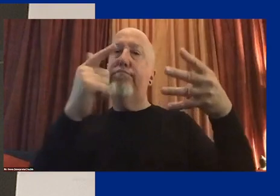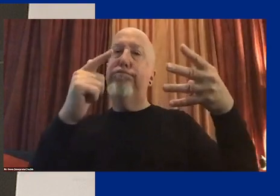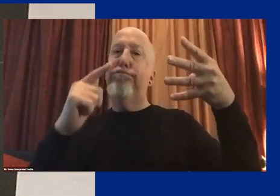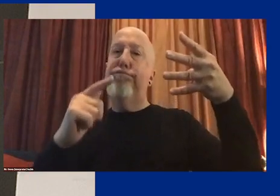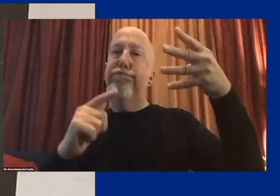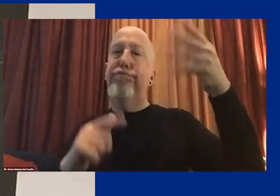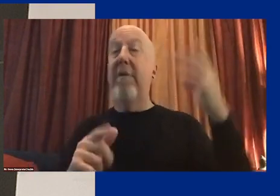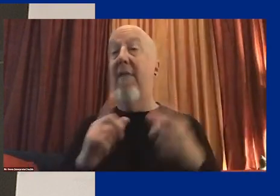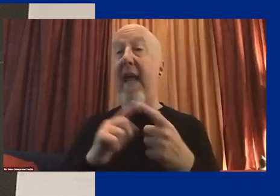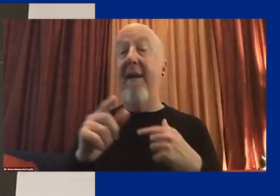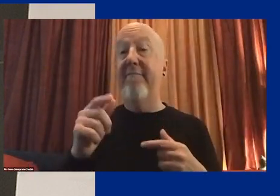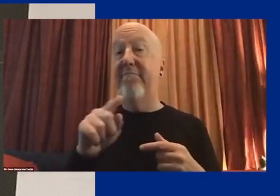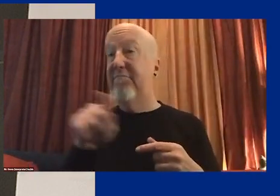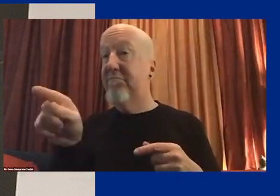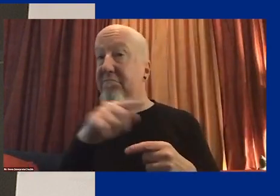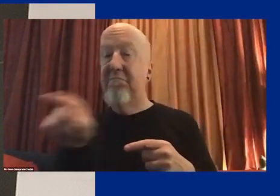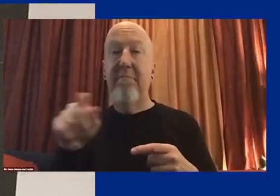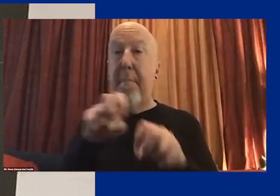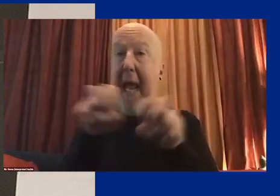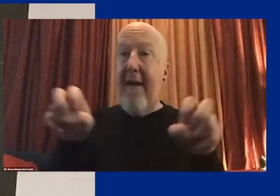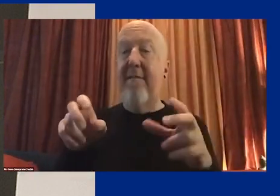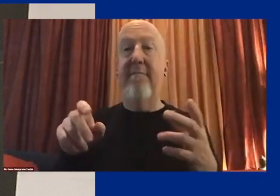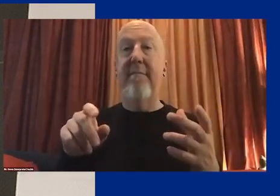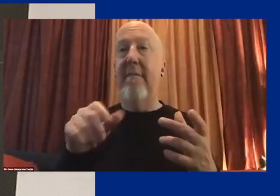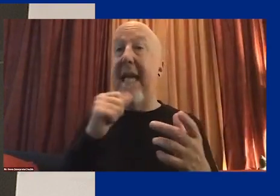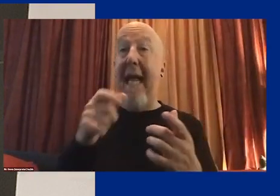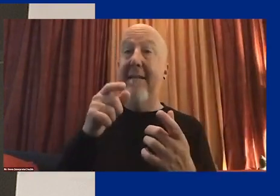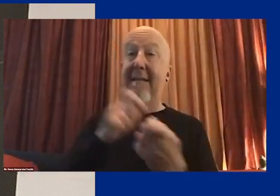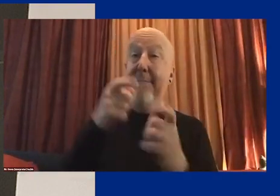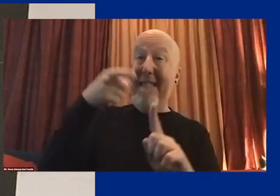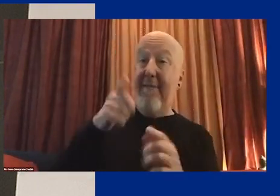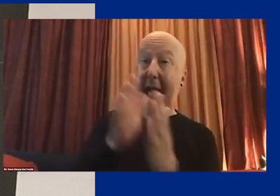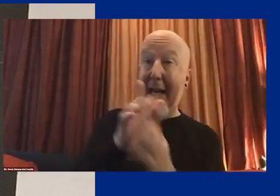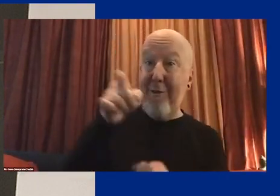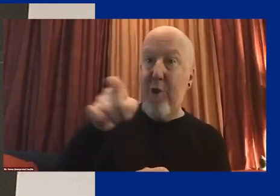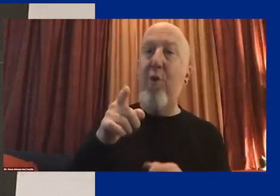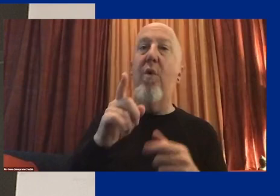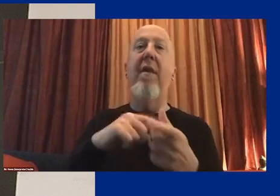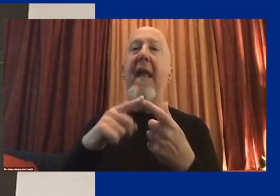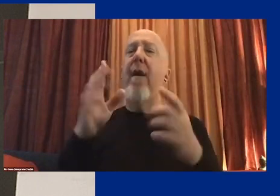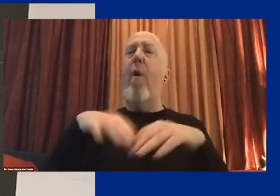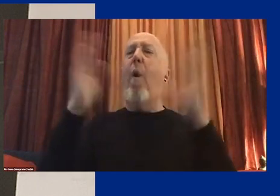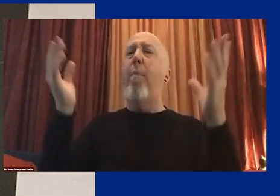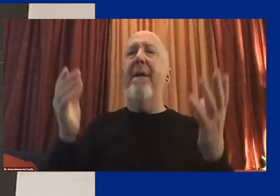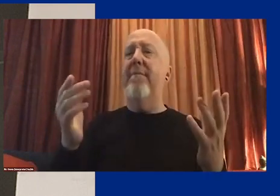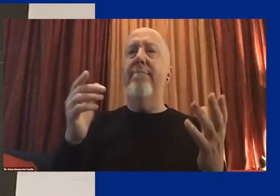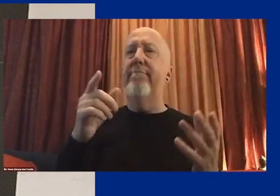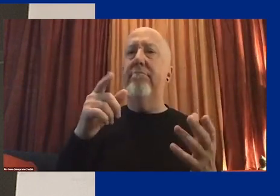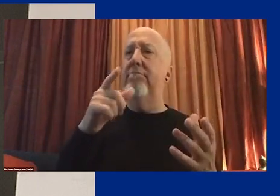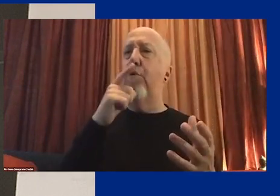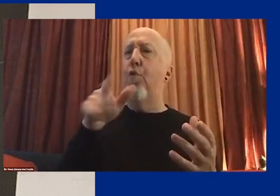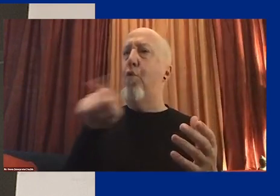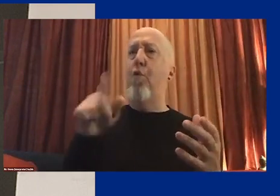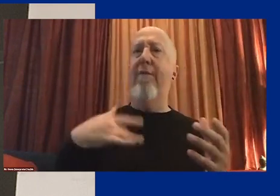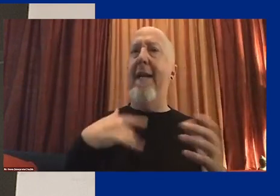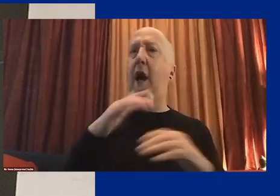whoever feels, if it's not directed to one of the panelists, I will open it up to them to decide who's